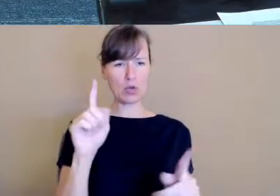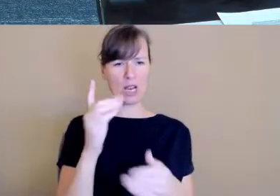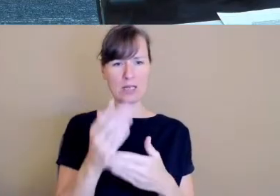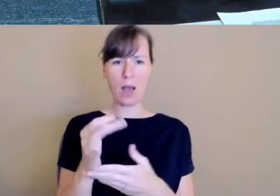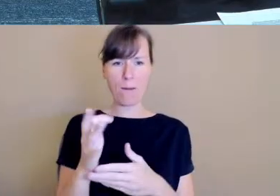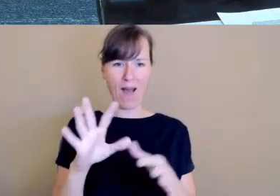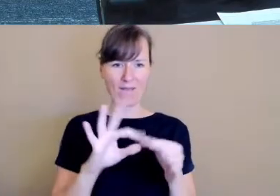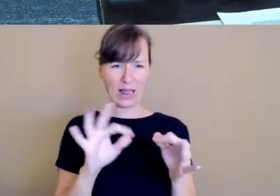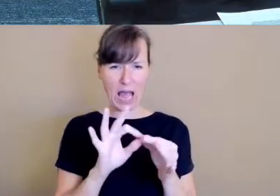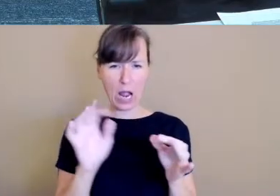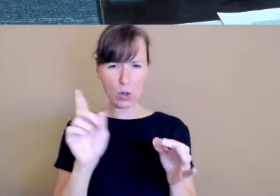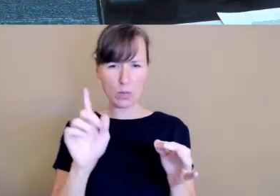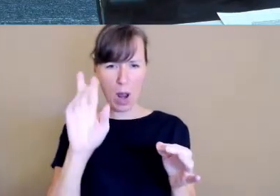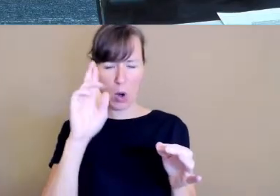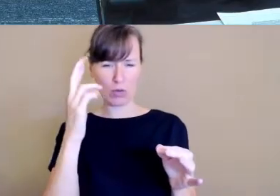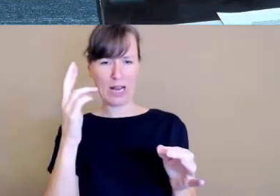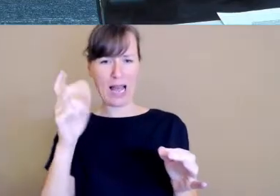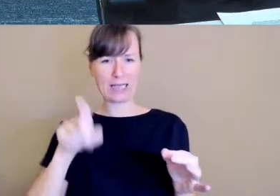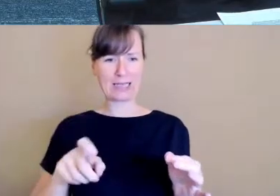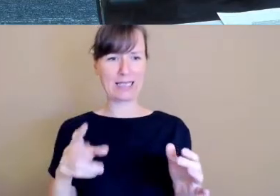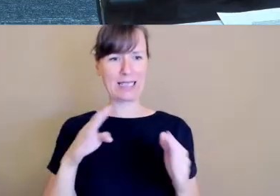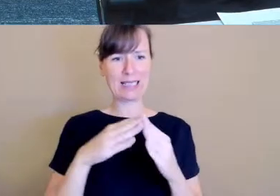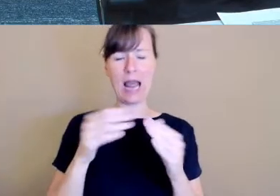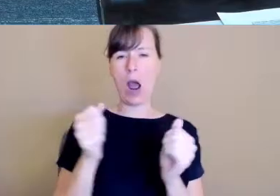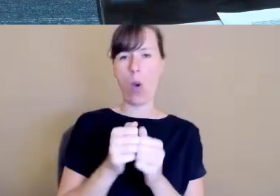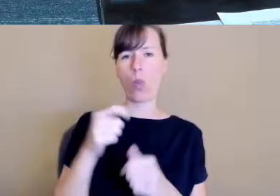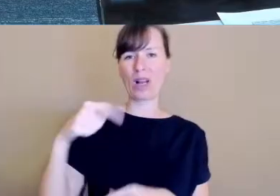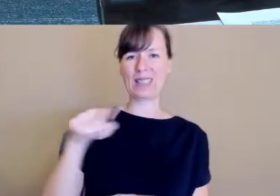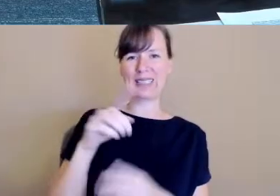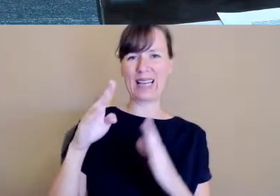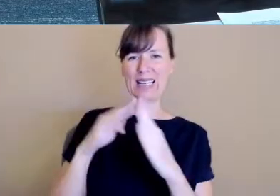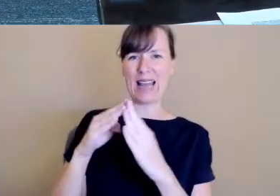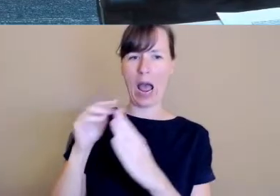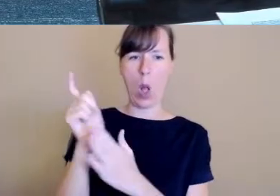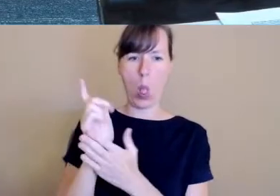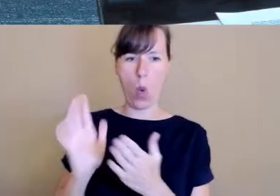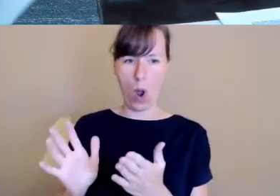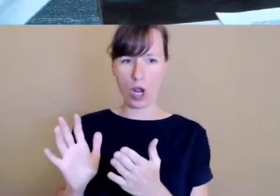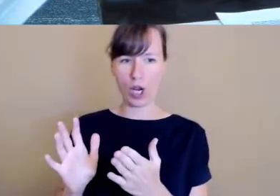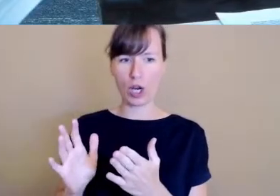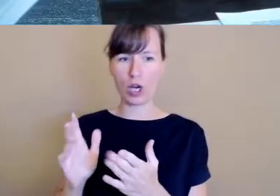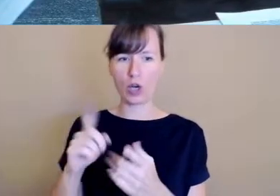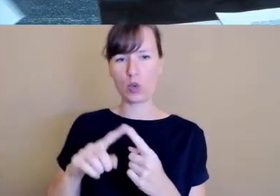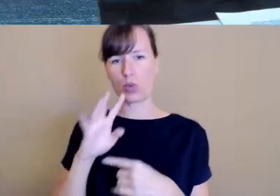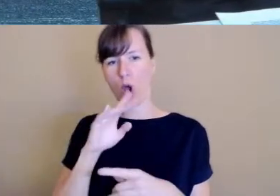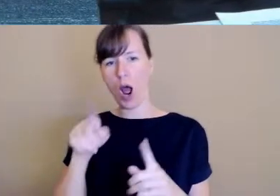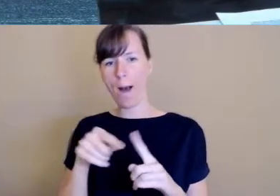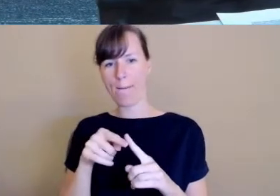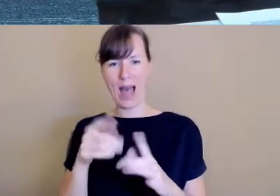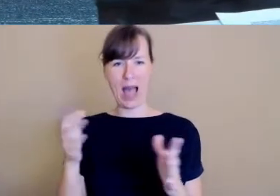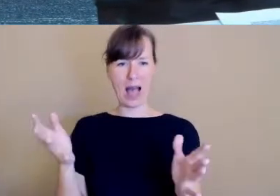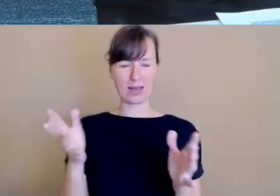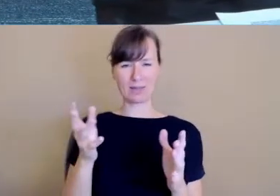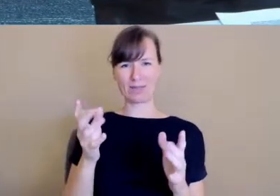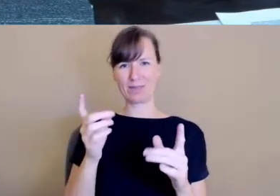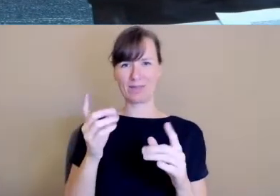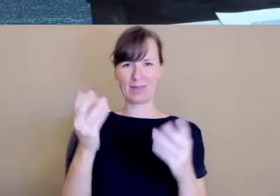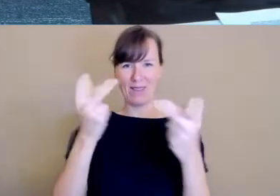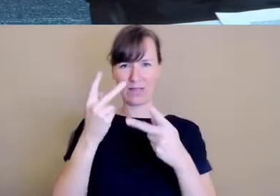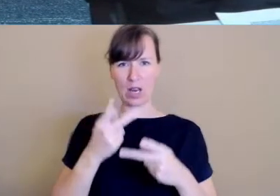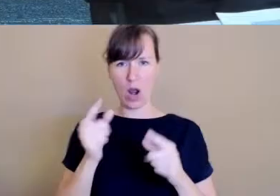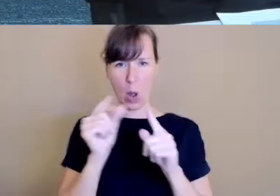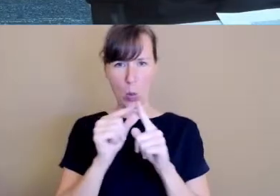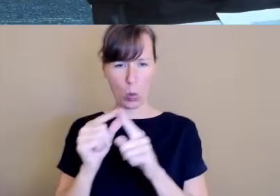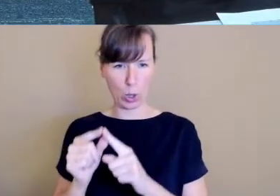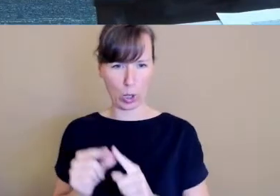in a little bit. It's in the addendum. Maintaining the relationship is both to come up with a sort